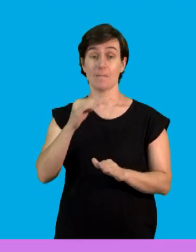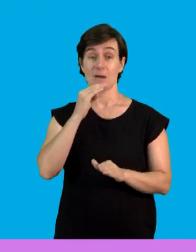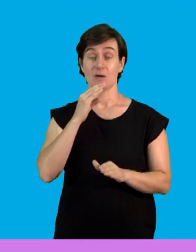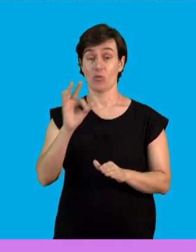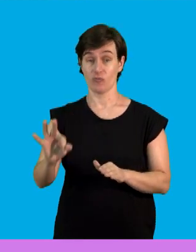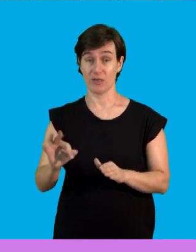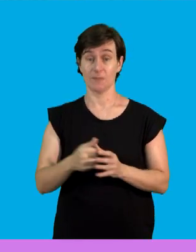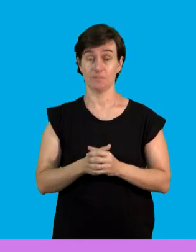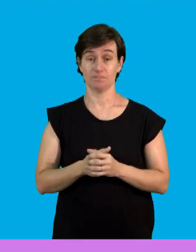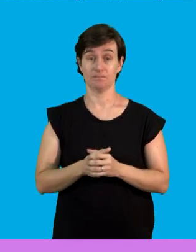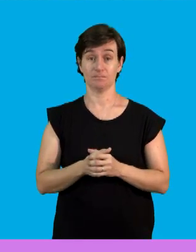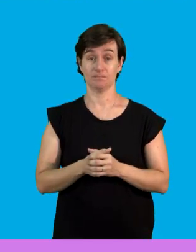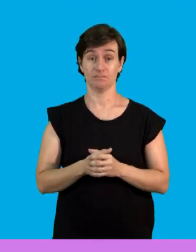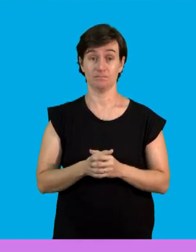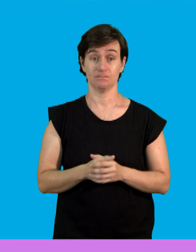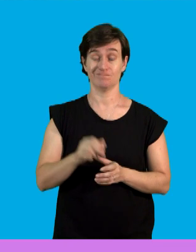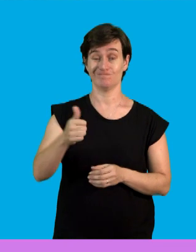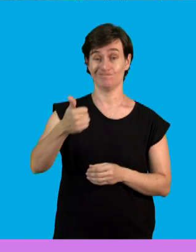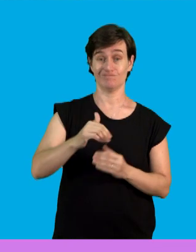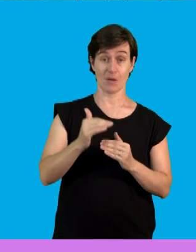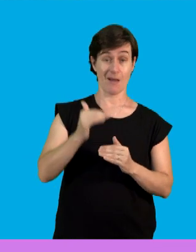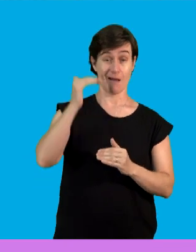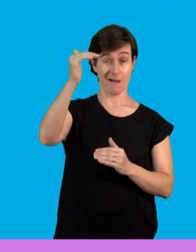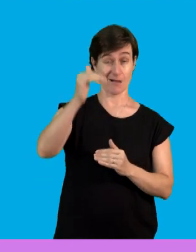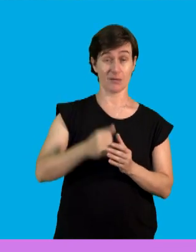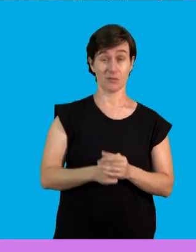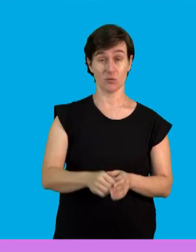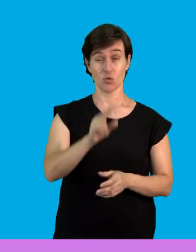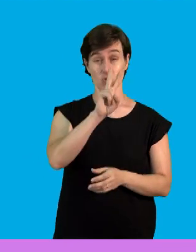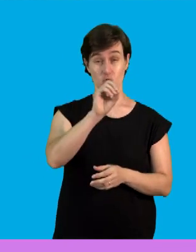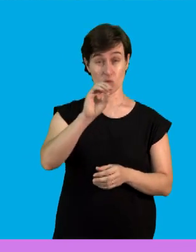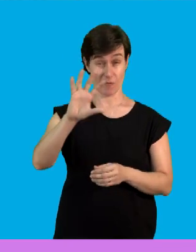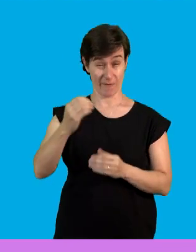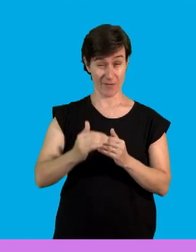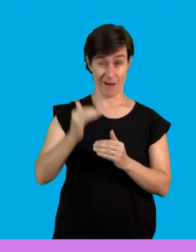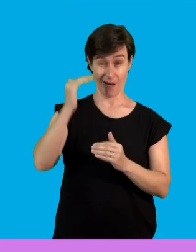that is 3, and then the height is going to be